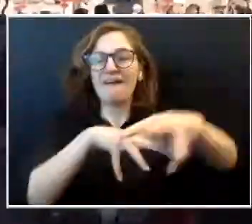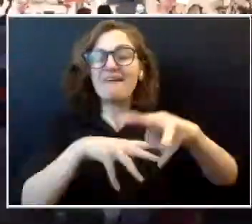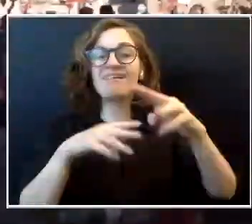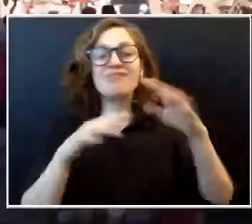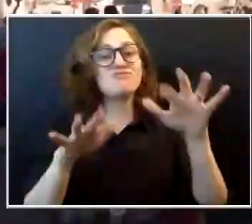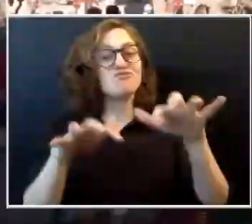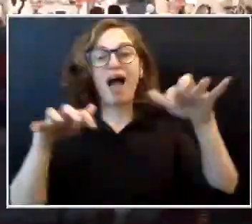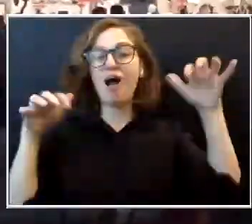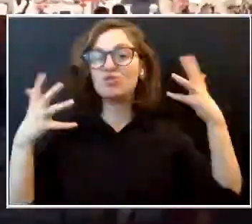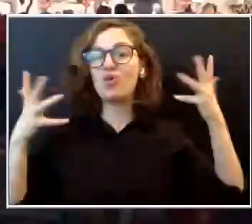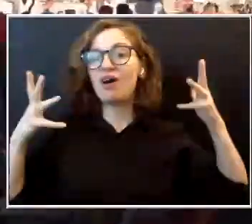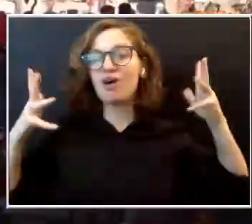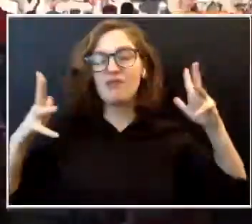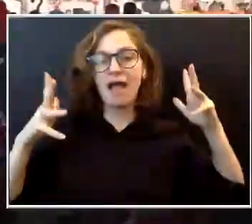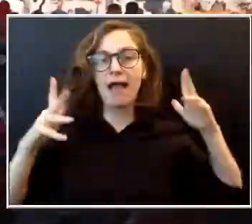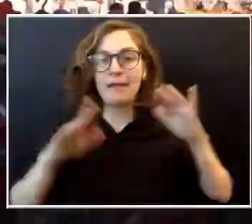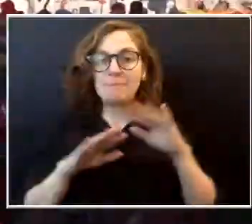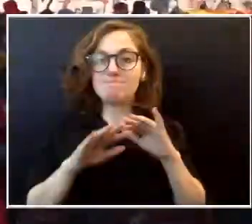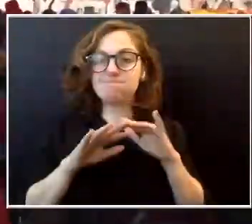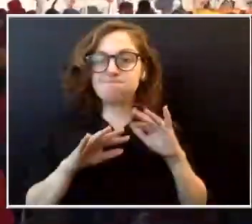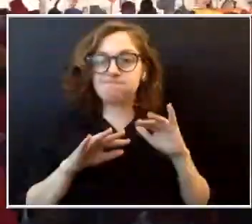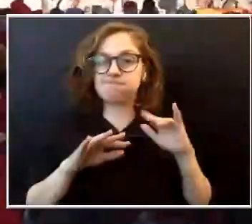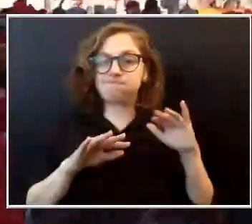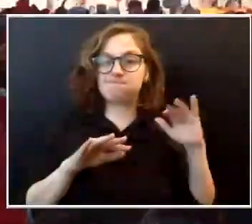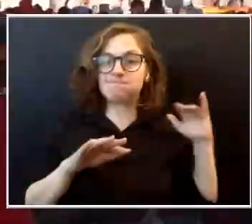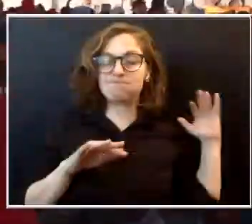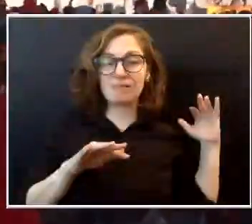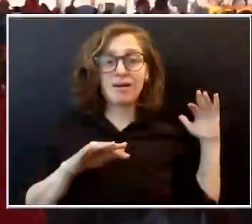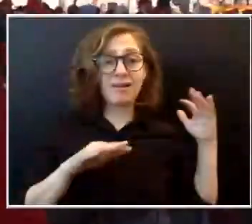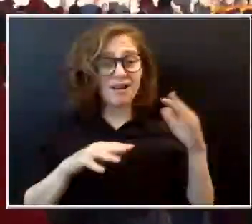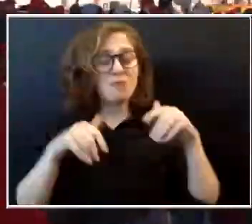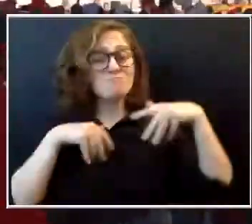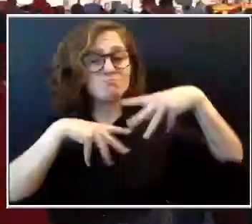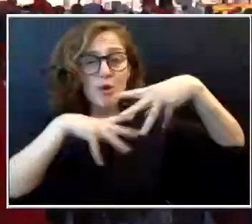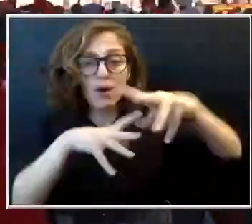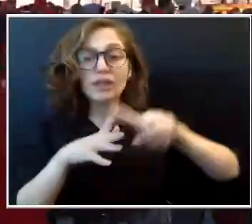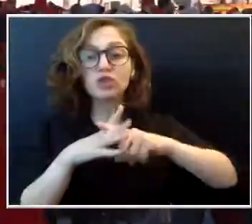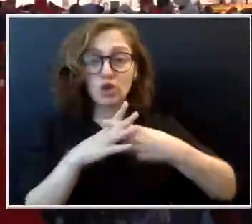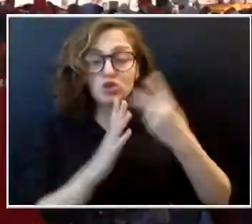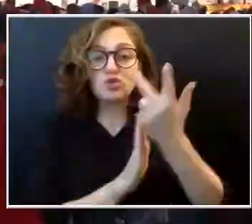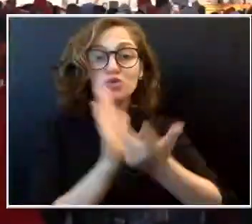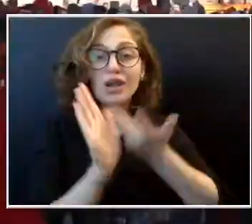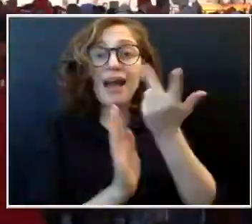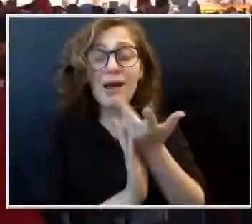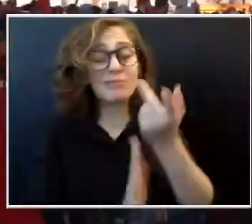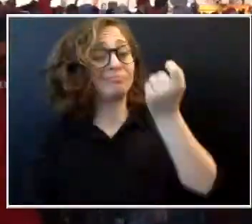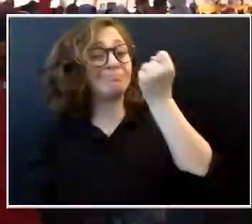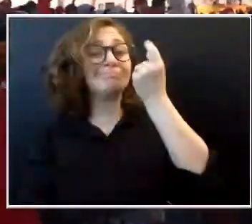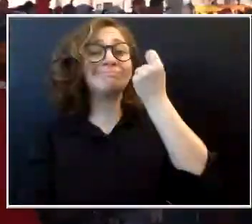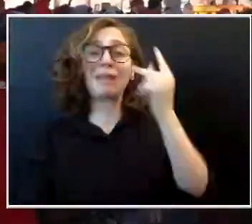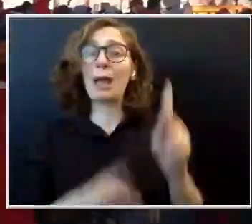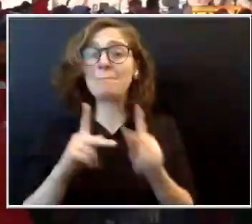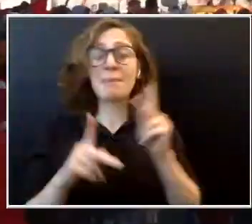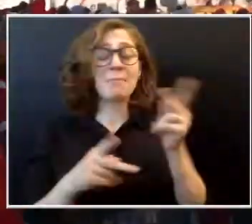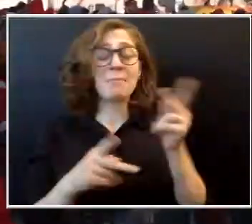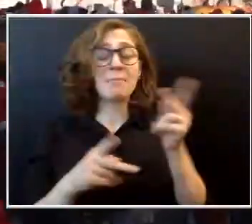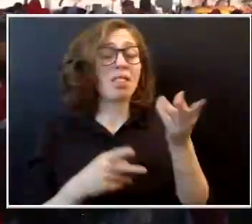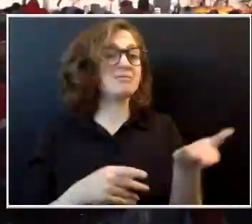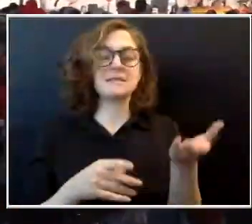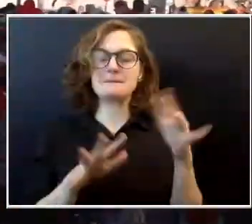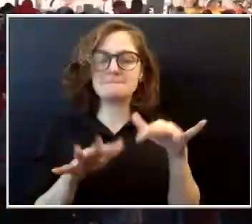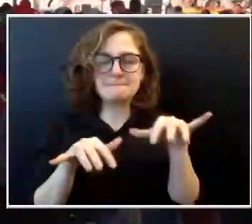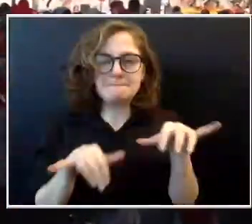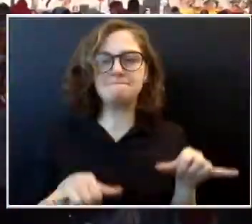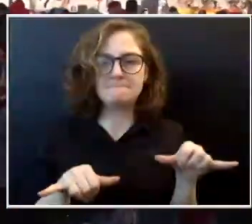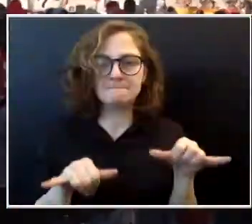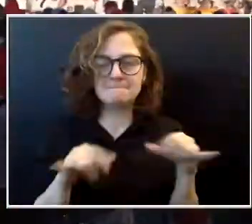the parade doesn't start for another 3 hours. However, people have been camped out all across the area for